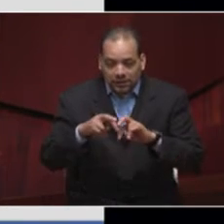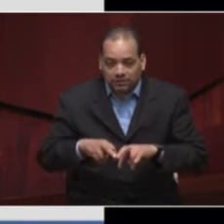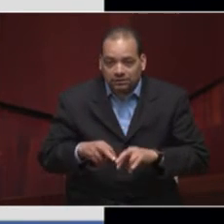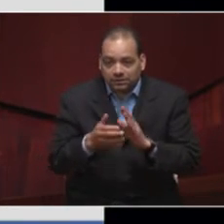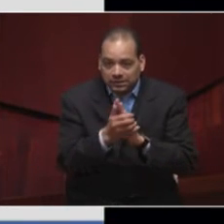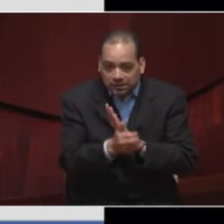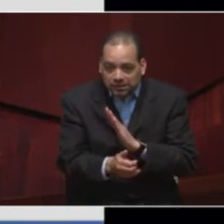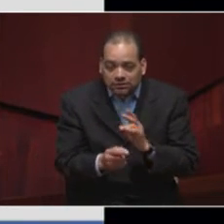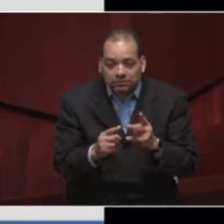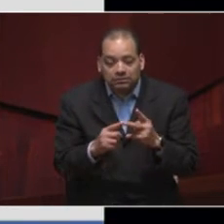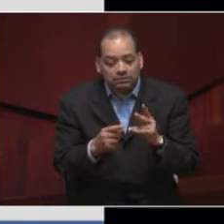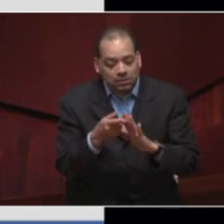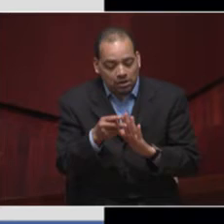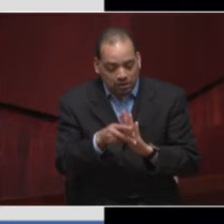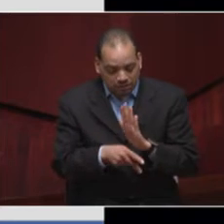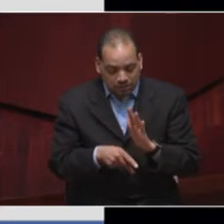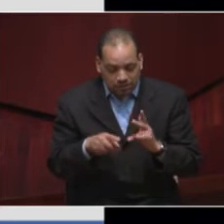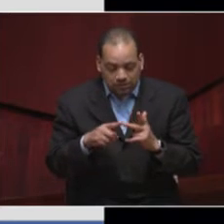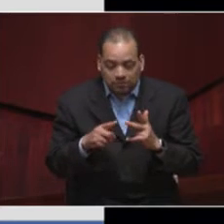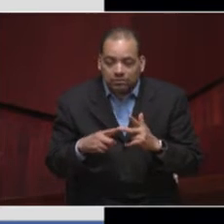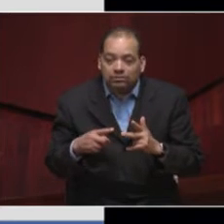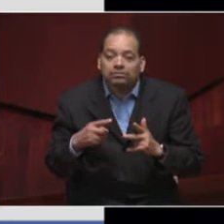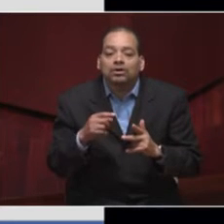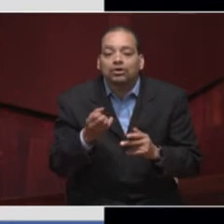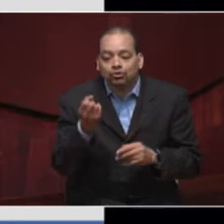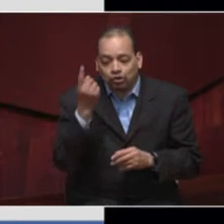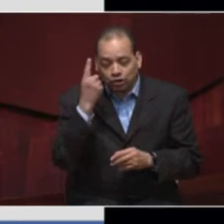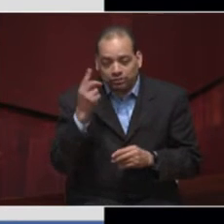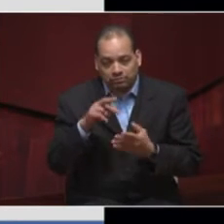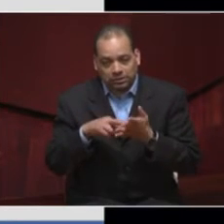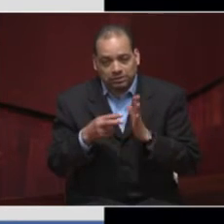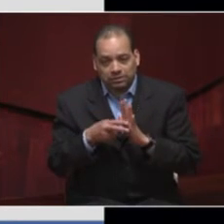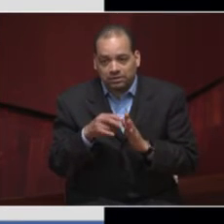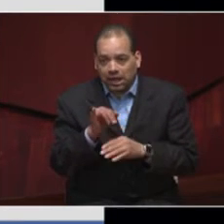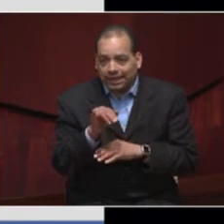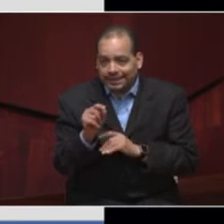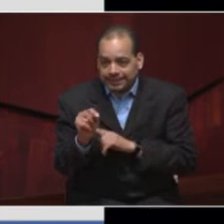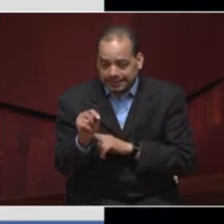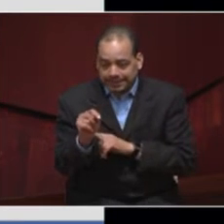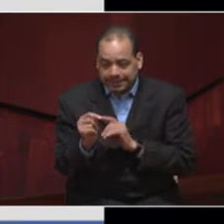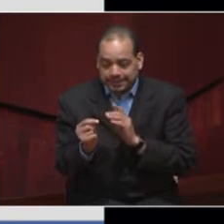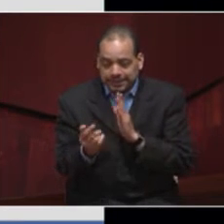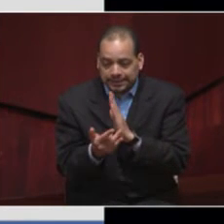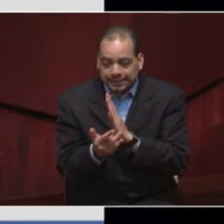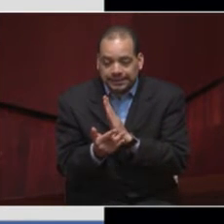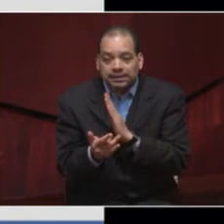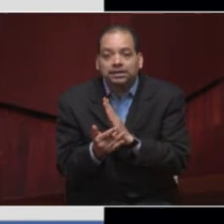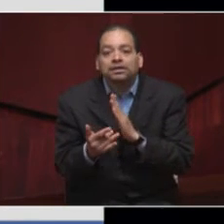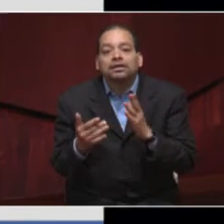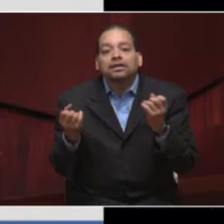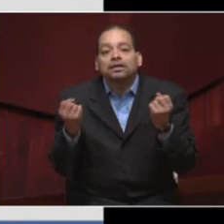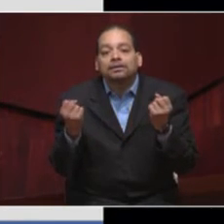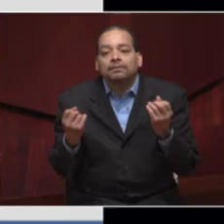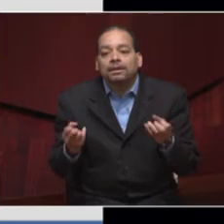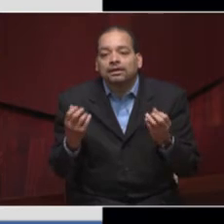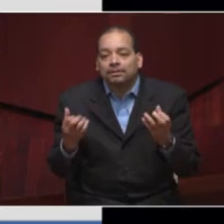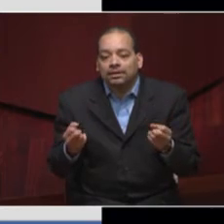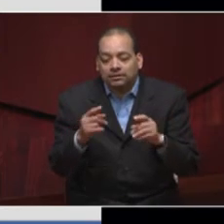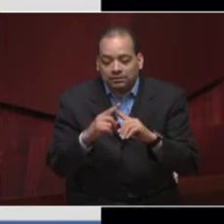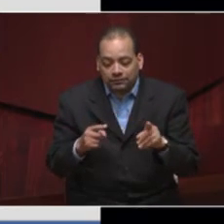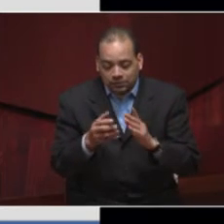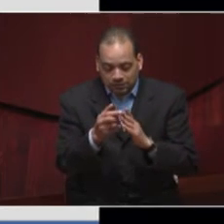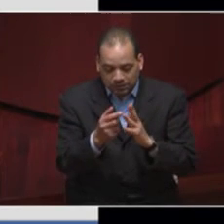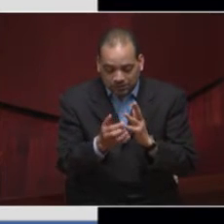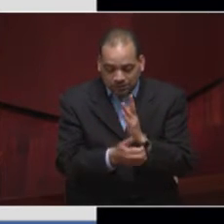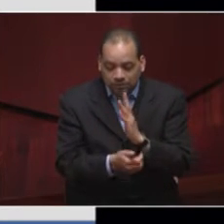policies, procedures, an understanding of IT. You'll see some of those things in there, requiring some of those types of skill sets. And